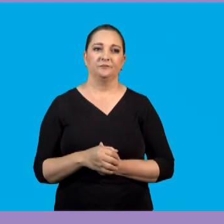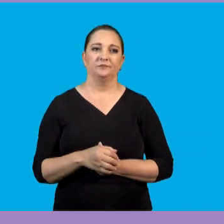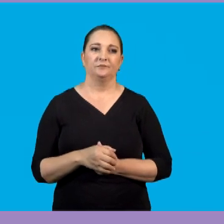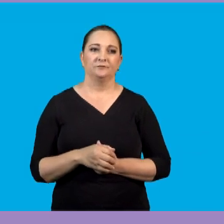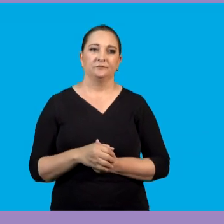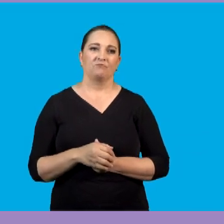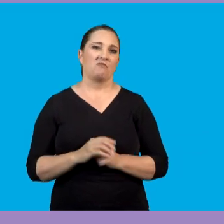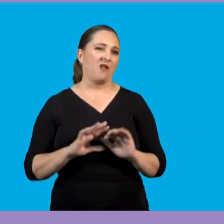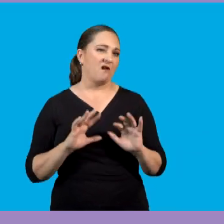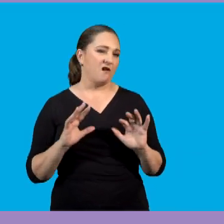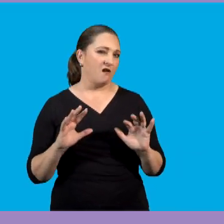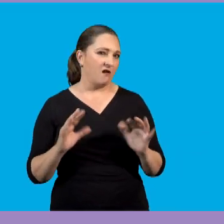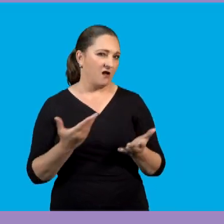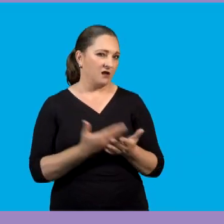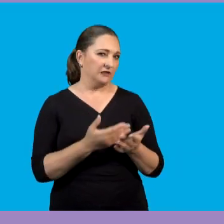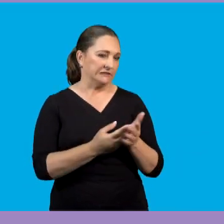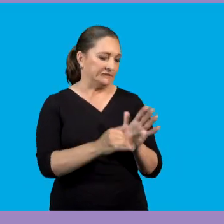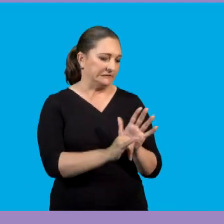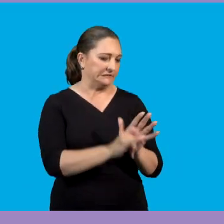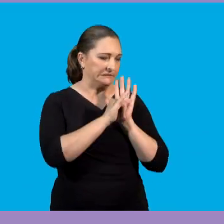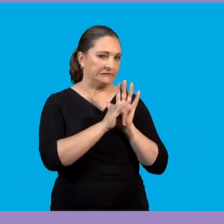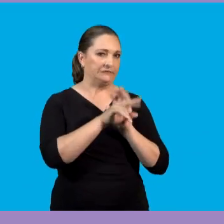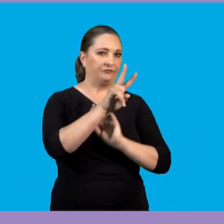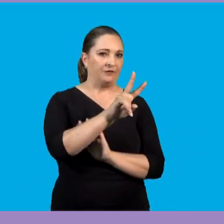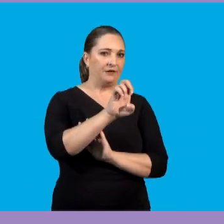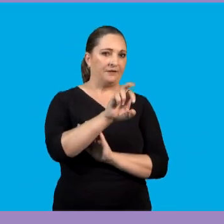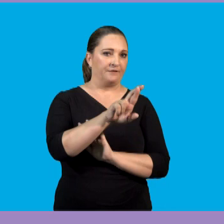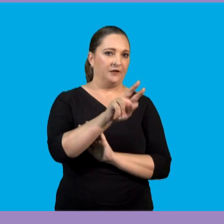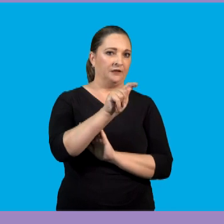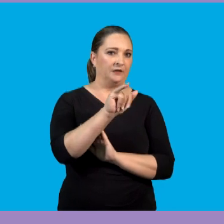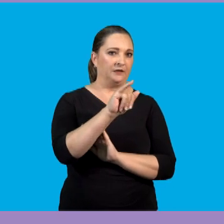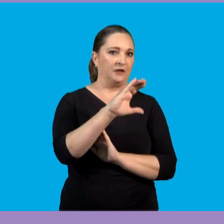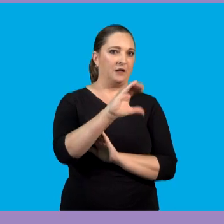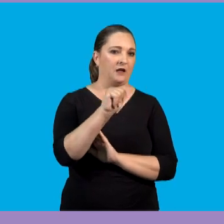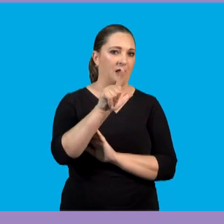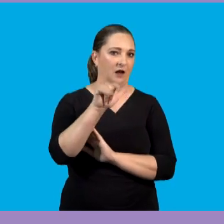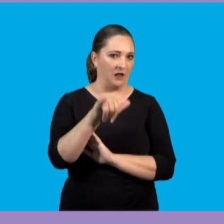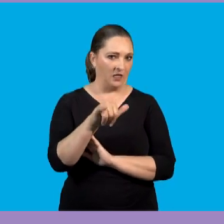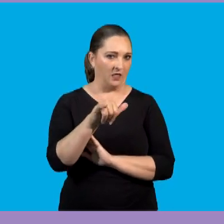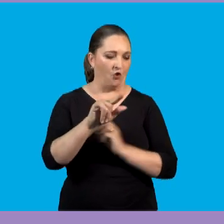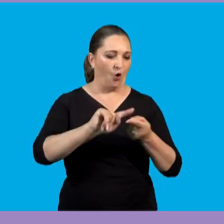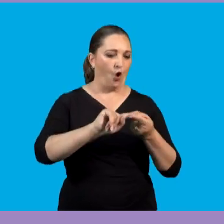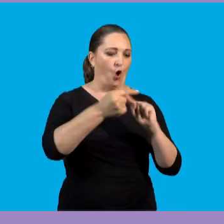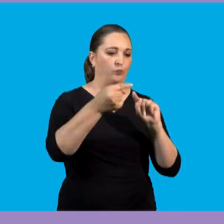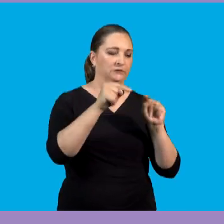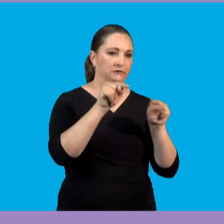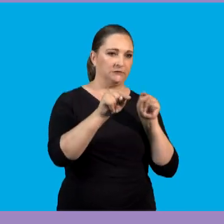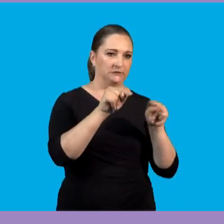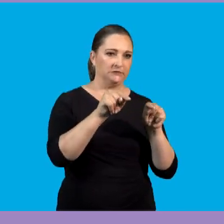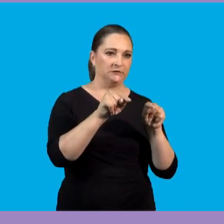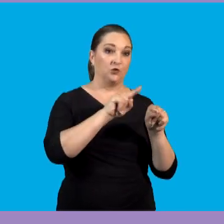you remember, how do we identify the vertically opposite angles? Now the vertically opposite angles, they